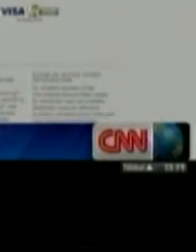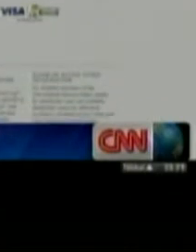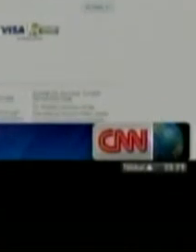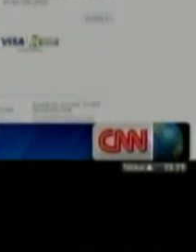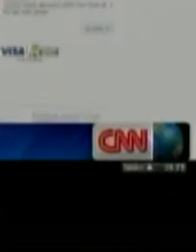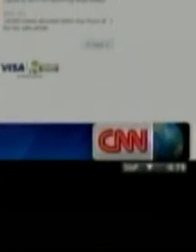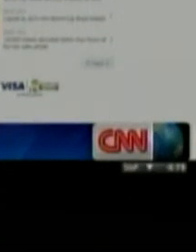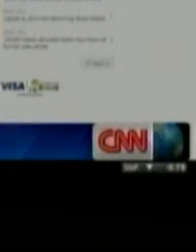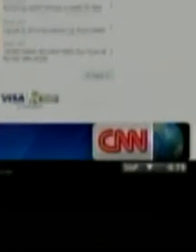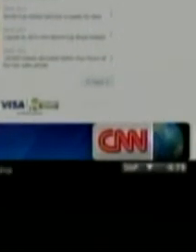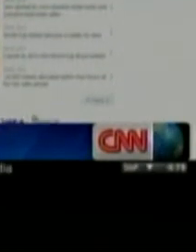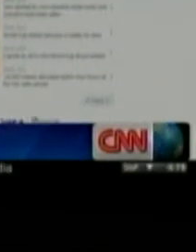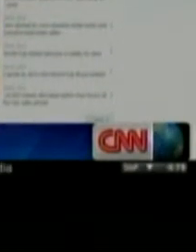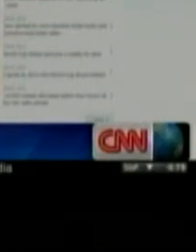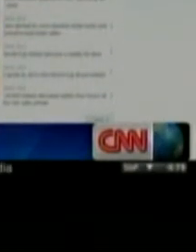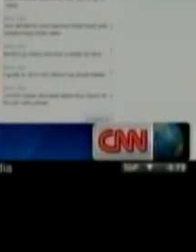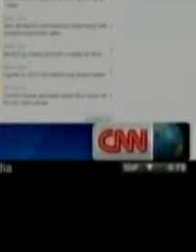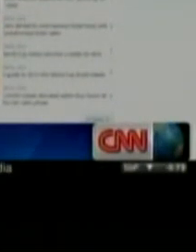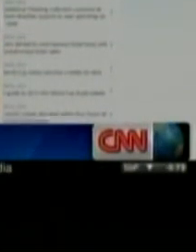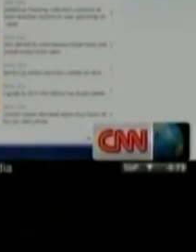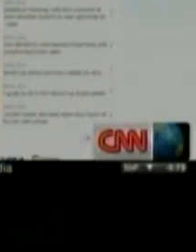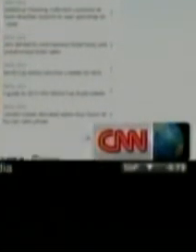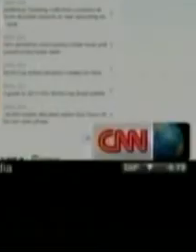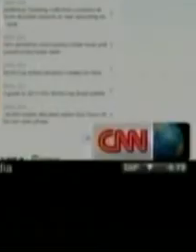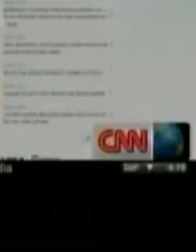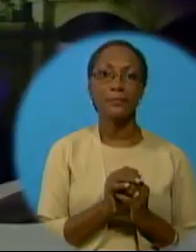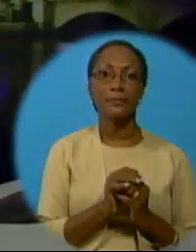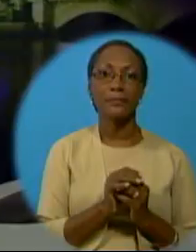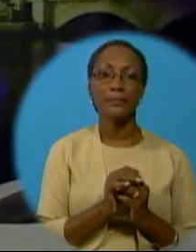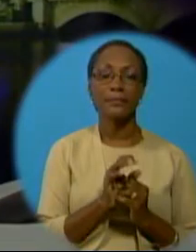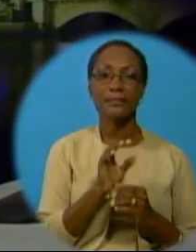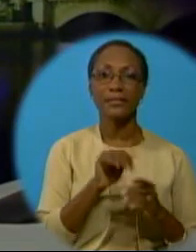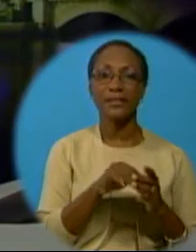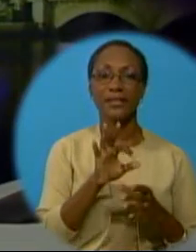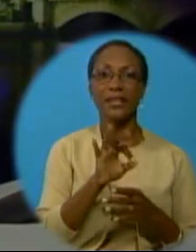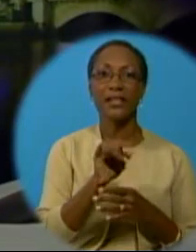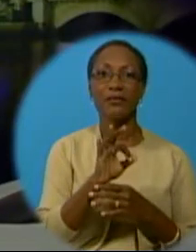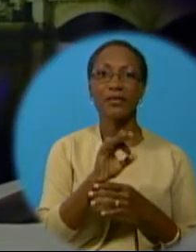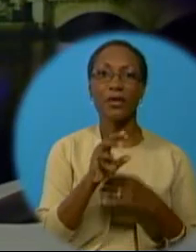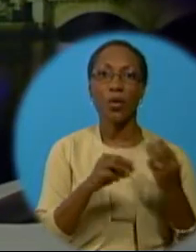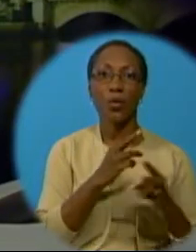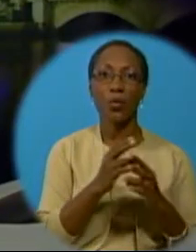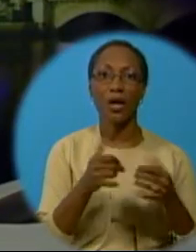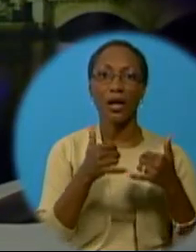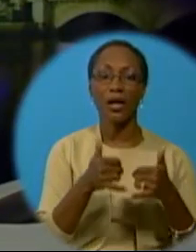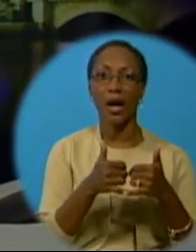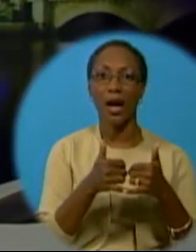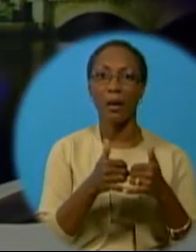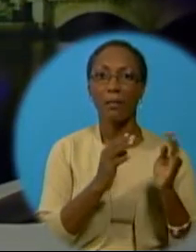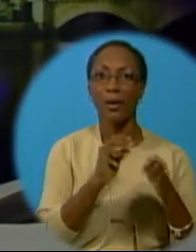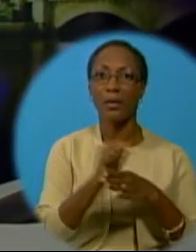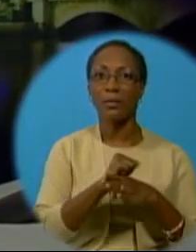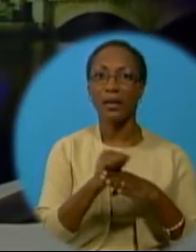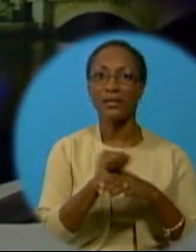the 12th in Sao Paulo when the hosts face Croatia. Well, in FIFA World Cup warm-up action, CONCACAF side